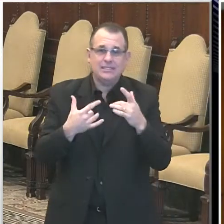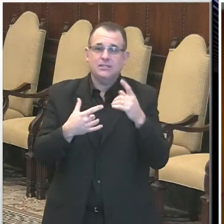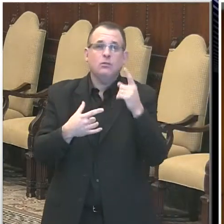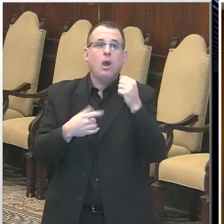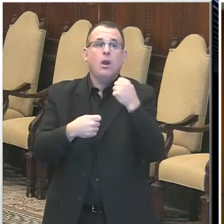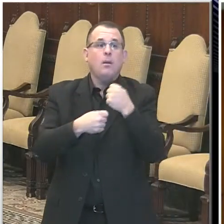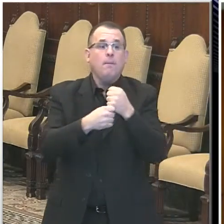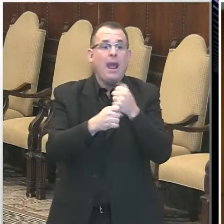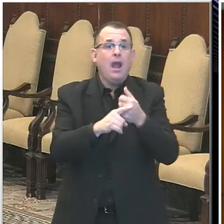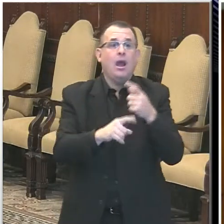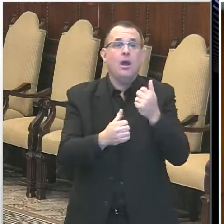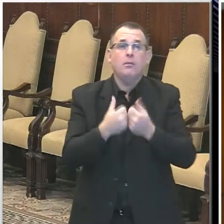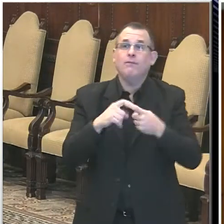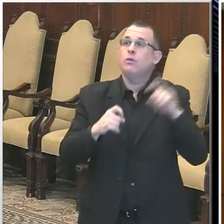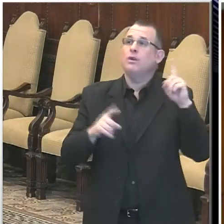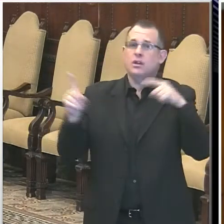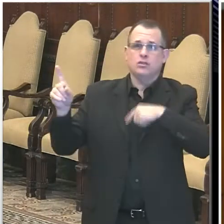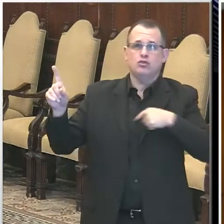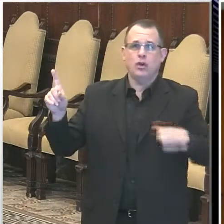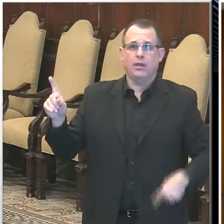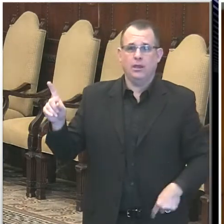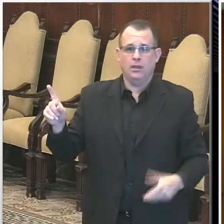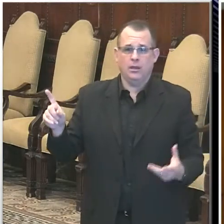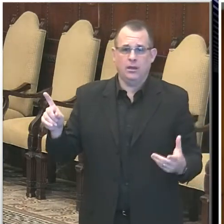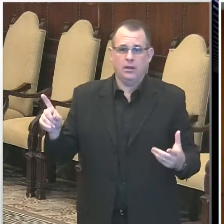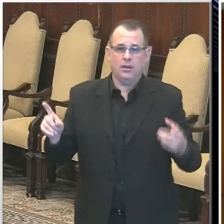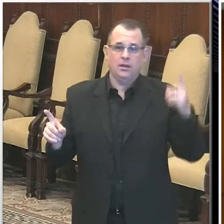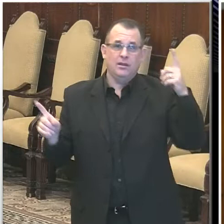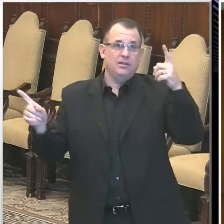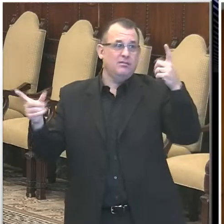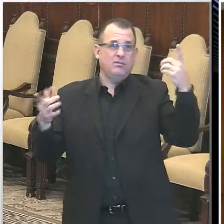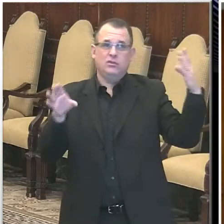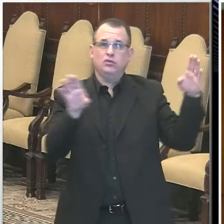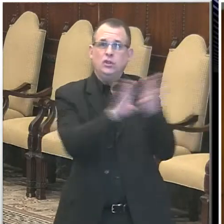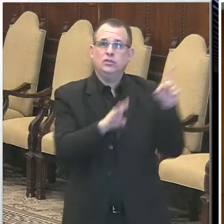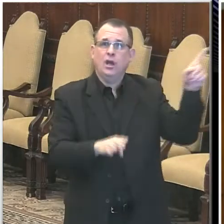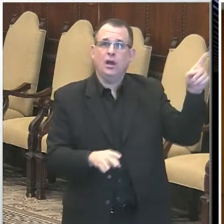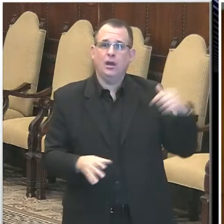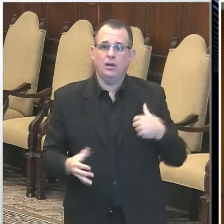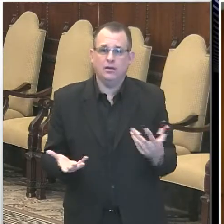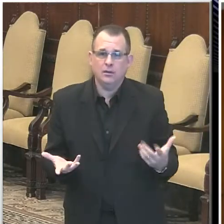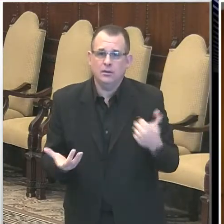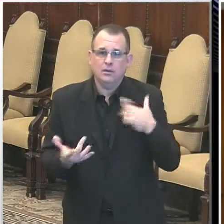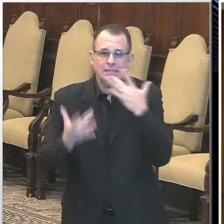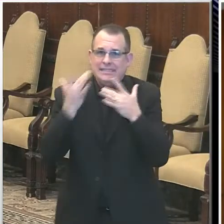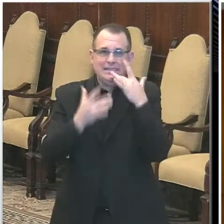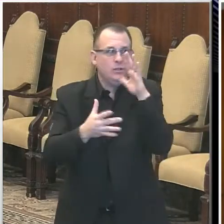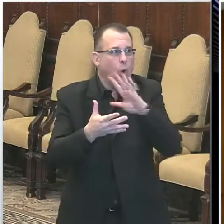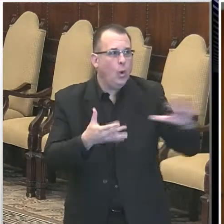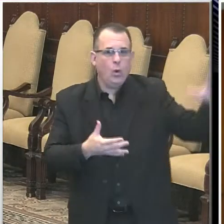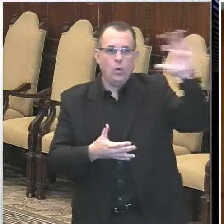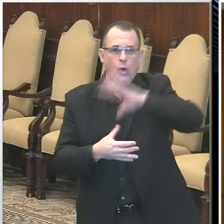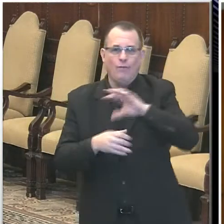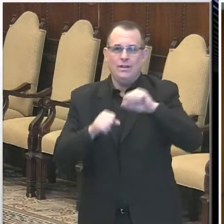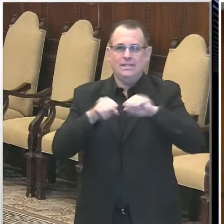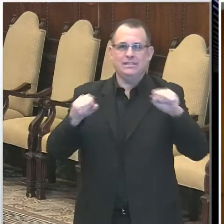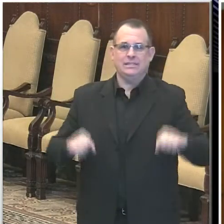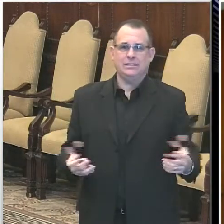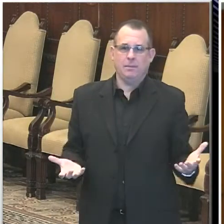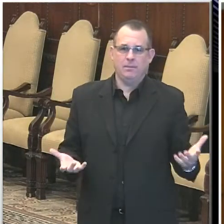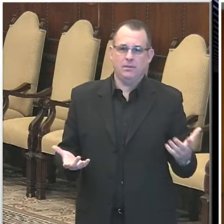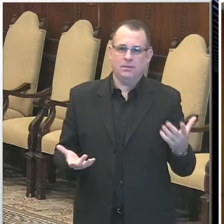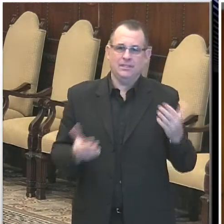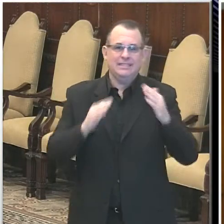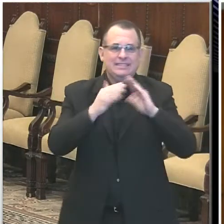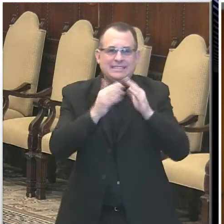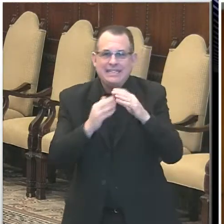weren't getting anything from China, so there's a shortage across the entire system. The city has been trying to find